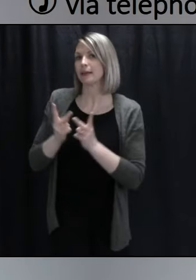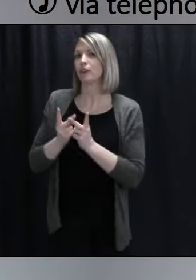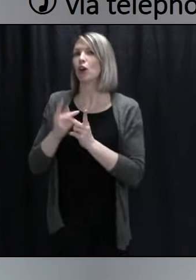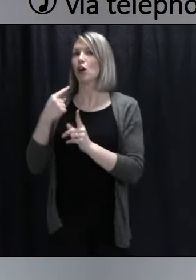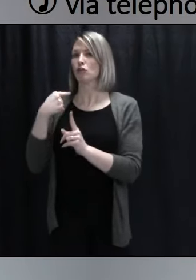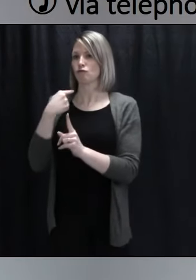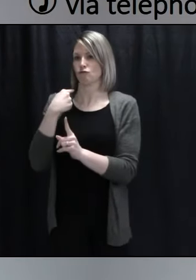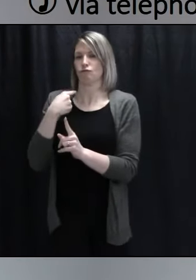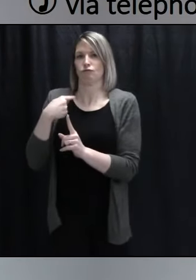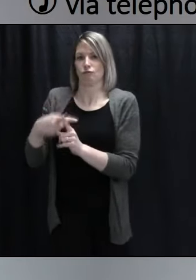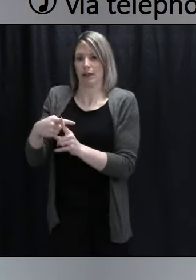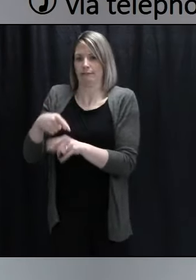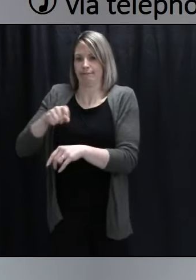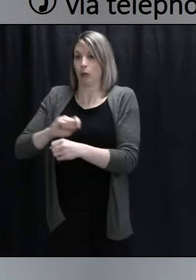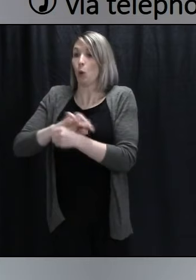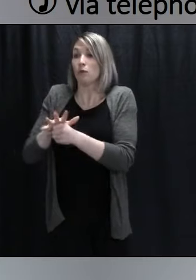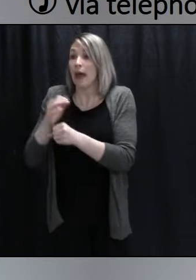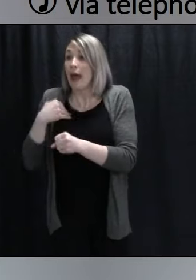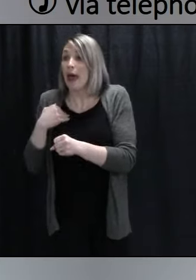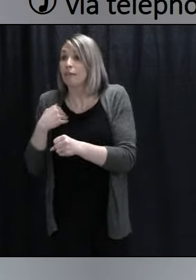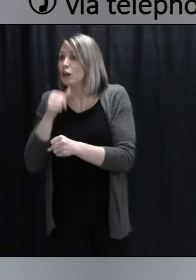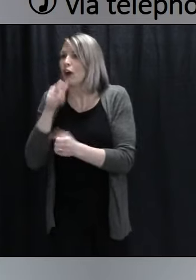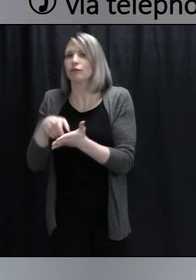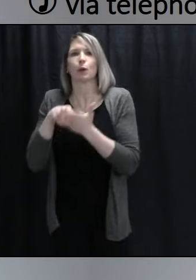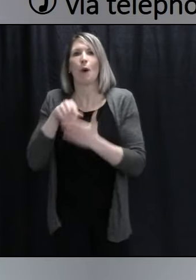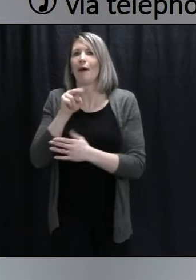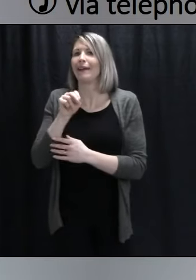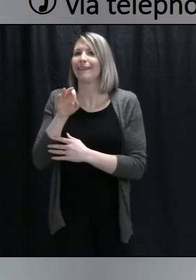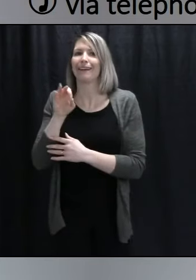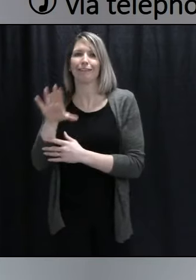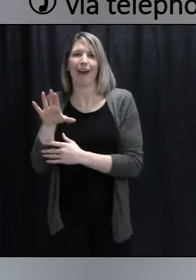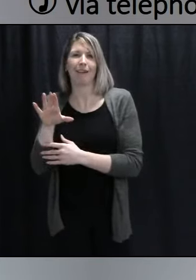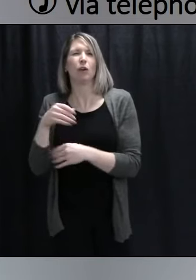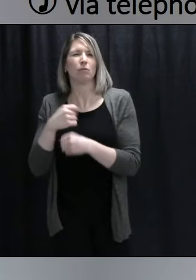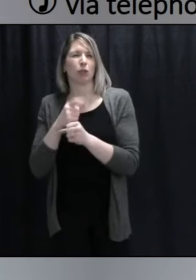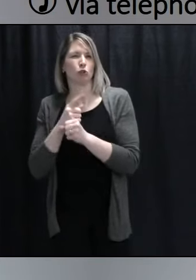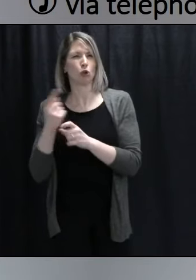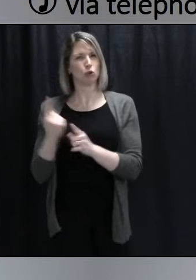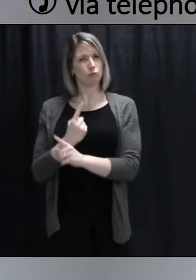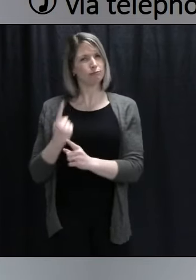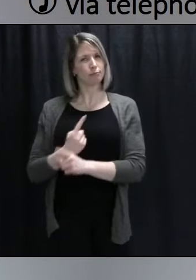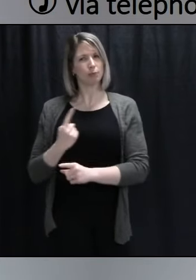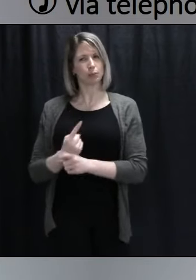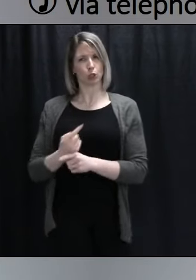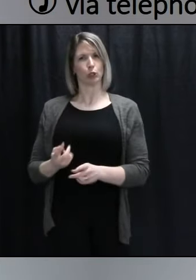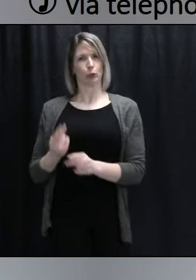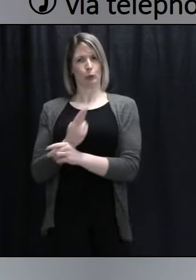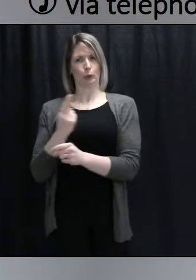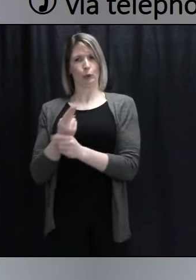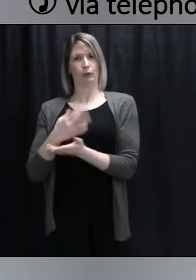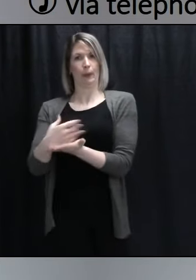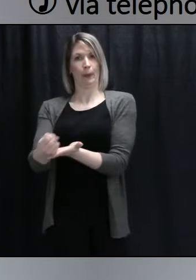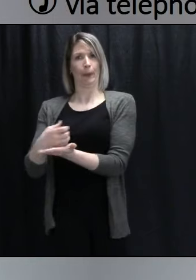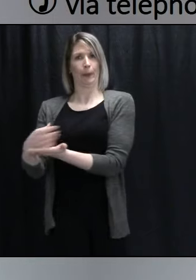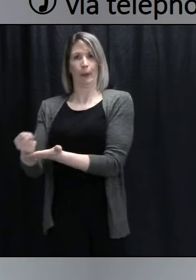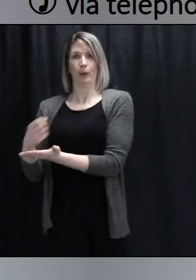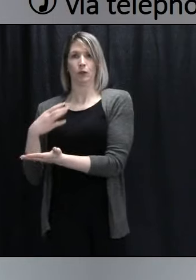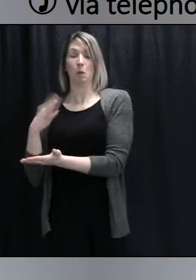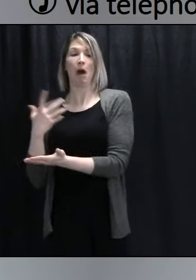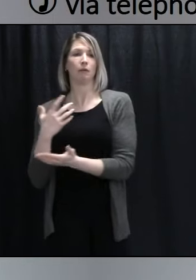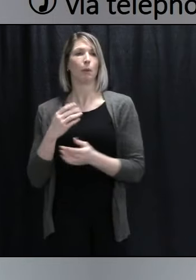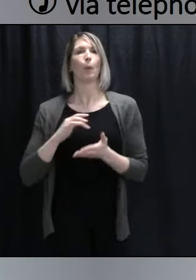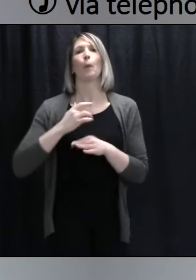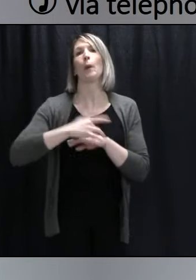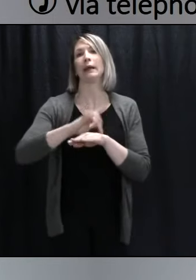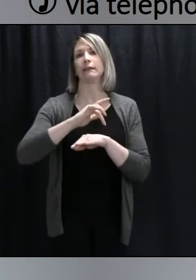patient in the right situation. And there is a lot of evidence out there to guide us. The challenge is that when people are